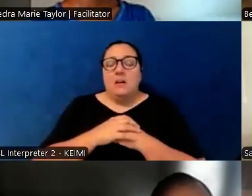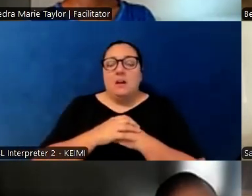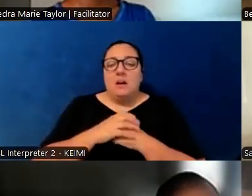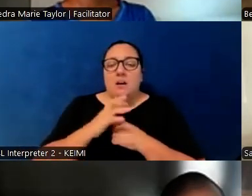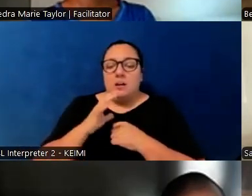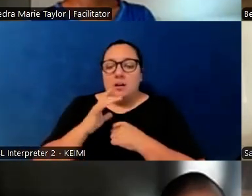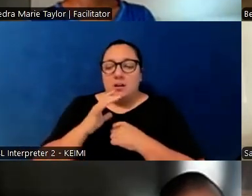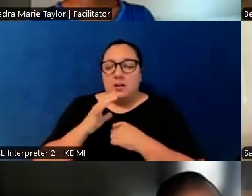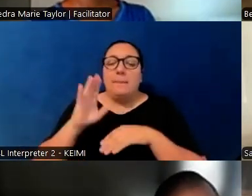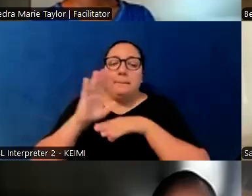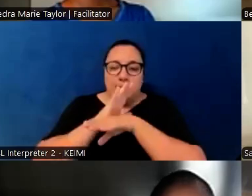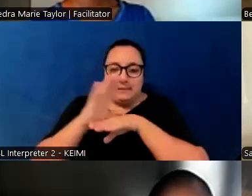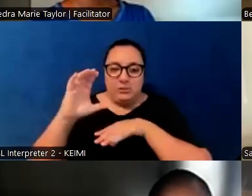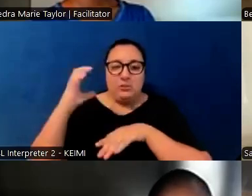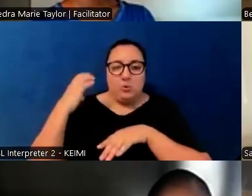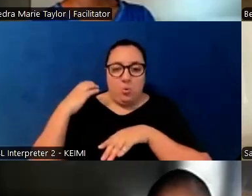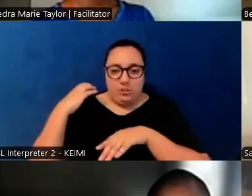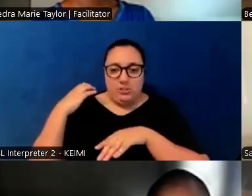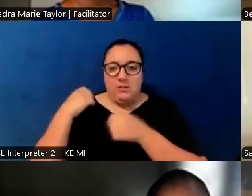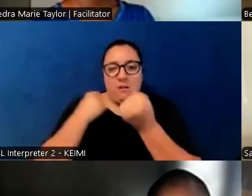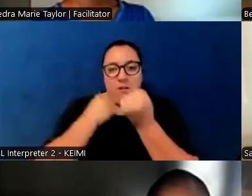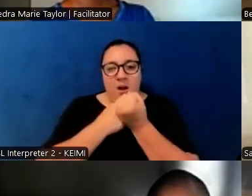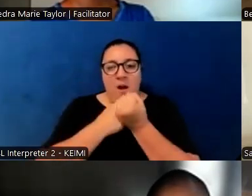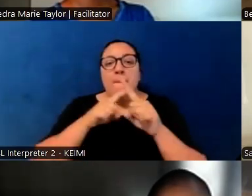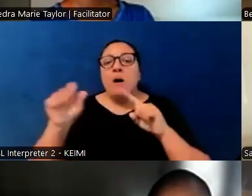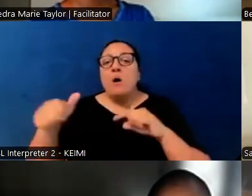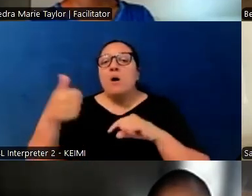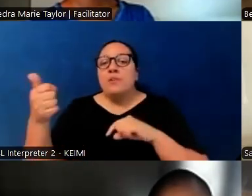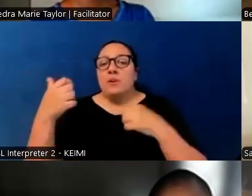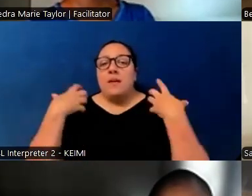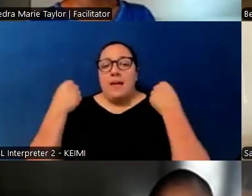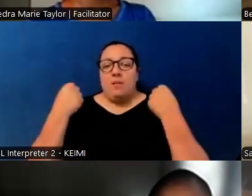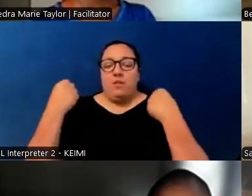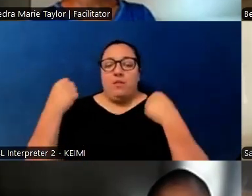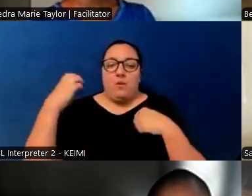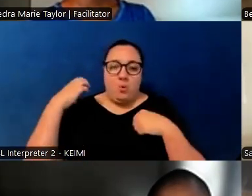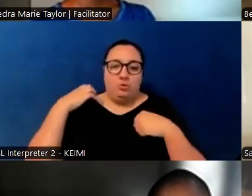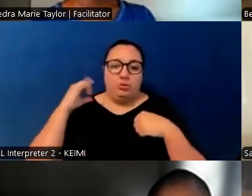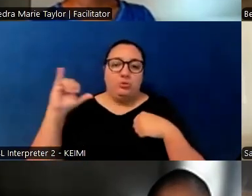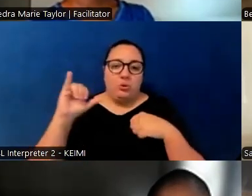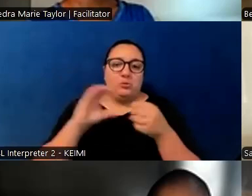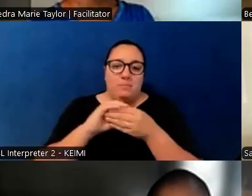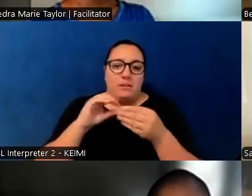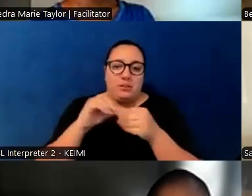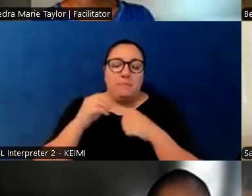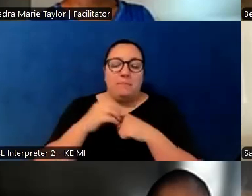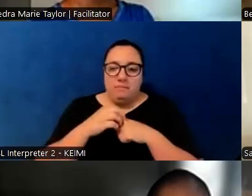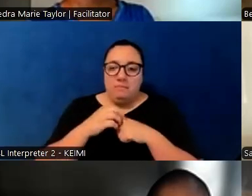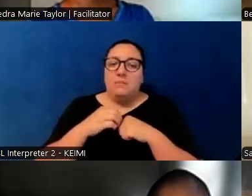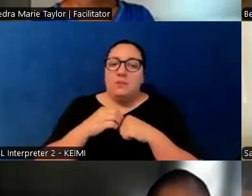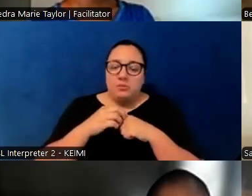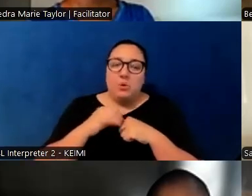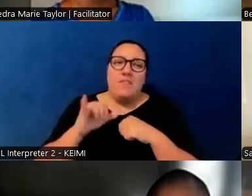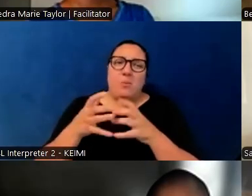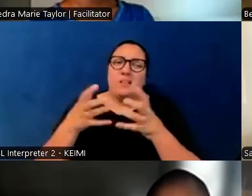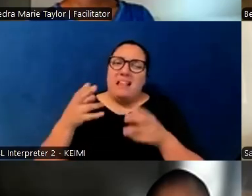and business coaching, health coach was also mentioned. So that was really rushed. I wish